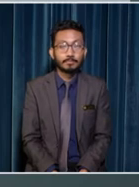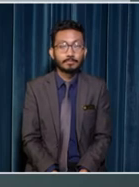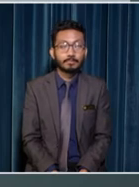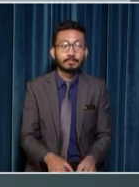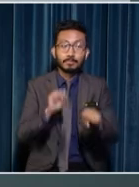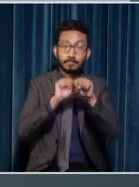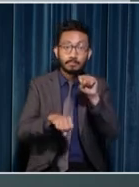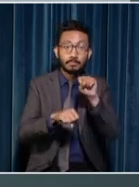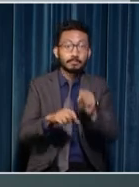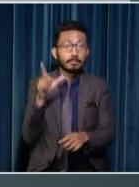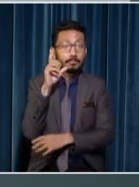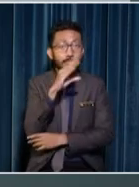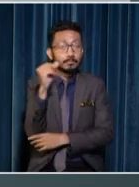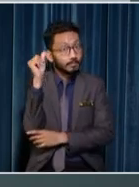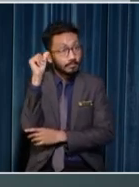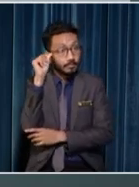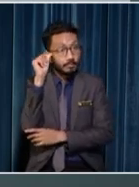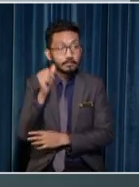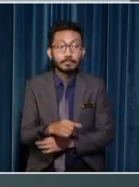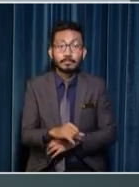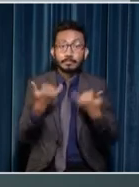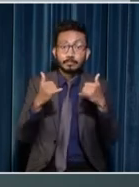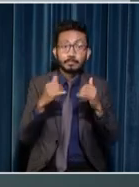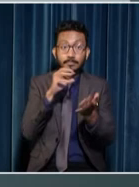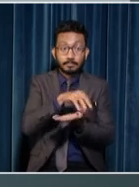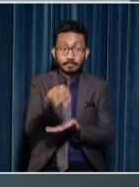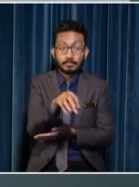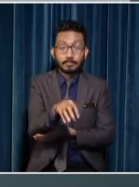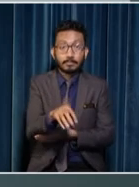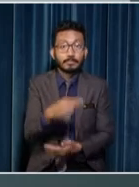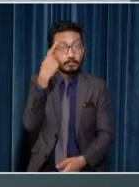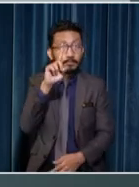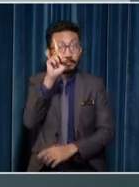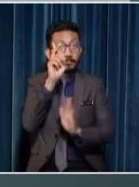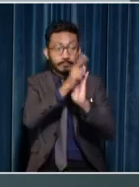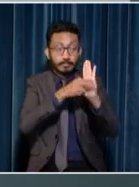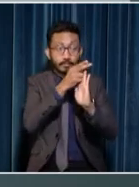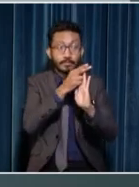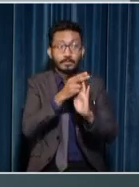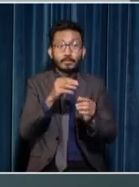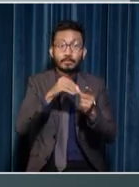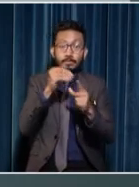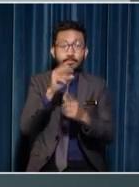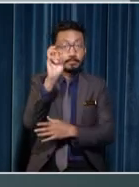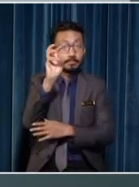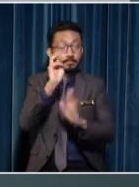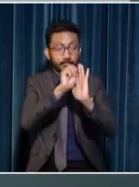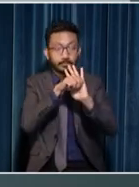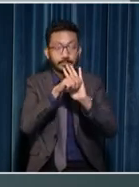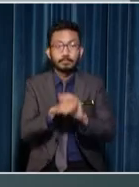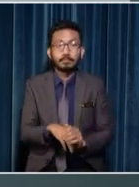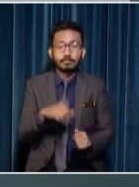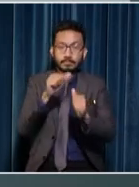So, Linda and Iman play chess for 1 hour or 60